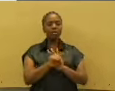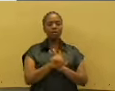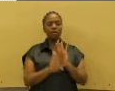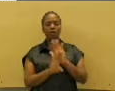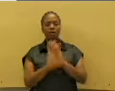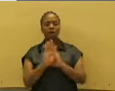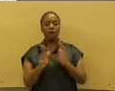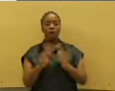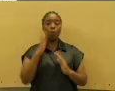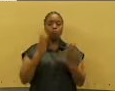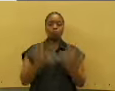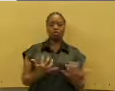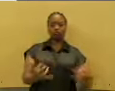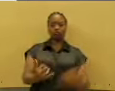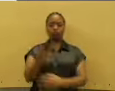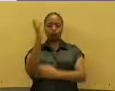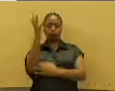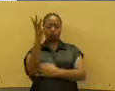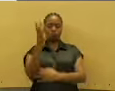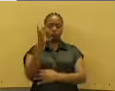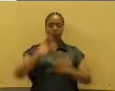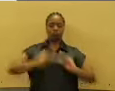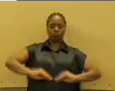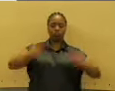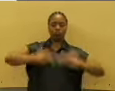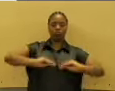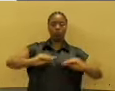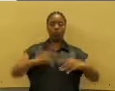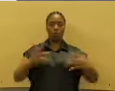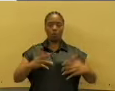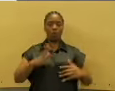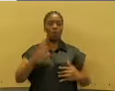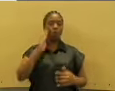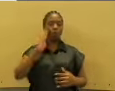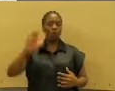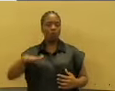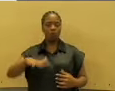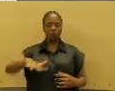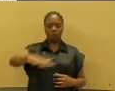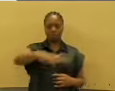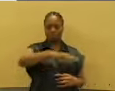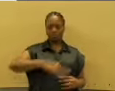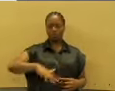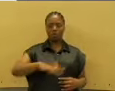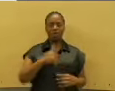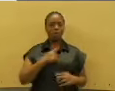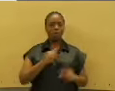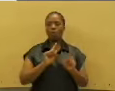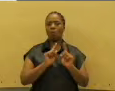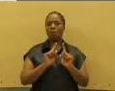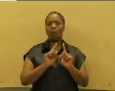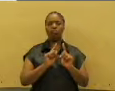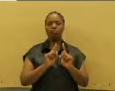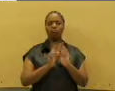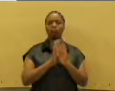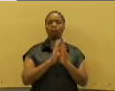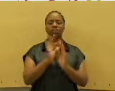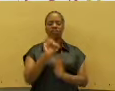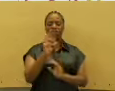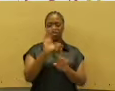lecture theater or online, on campus, in residence life, and in the general institutional culture.